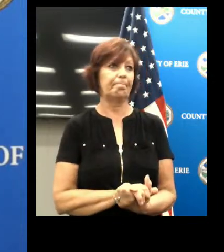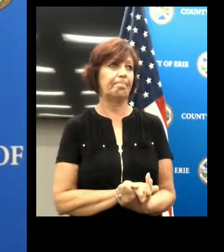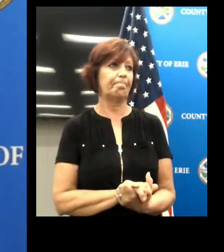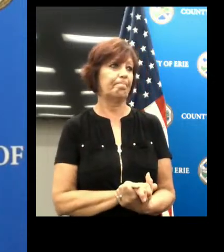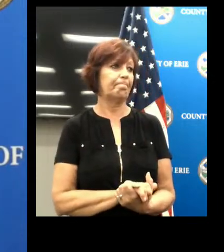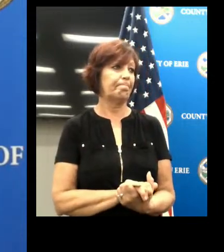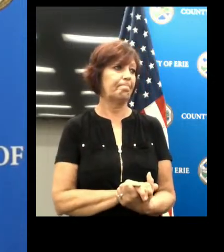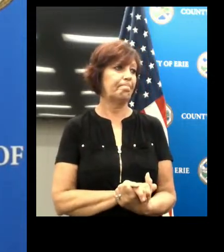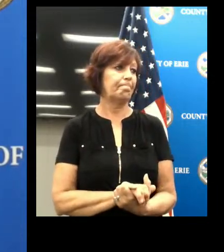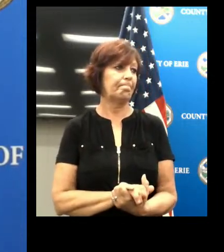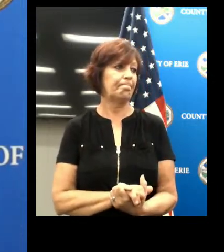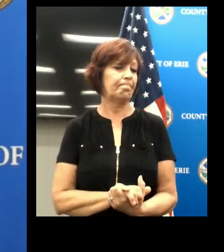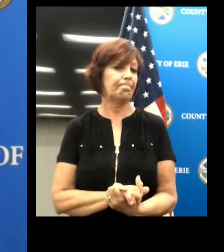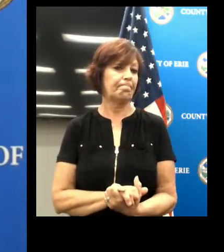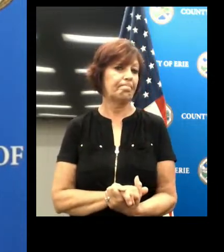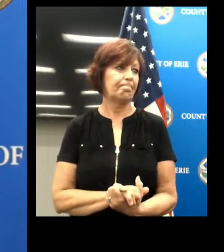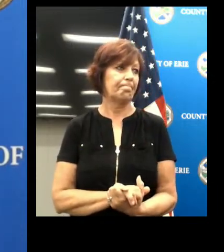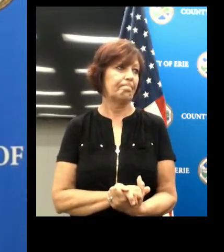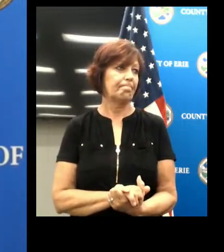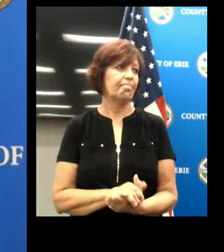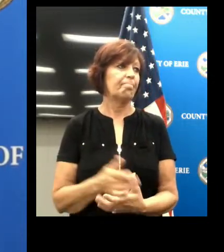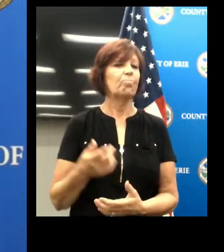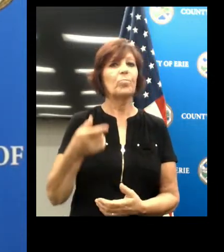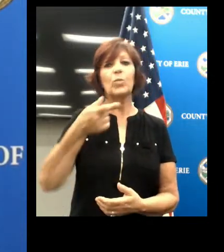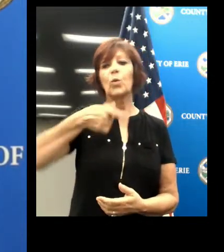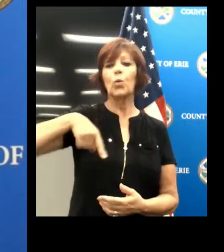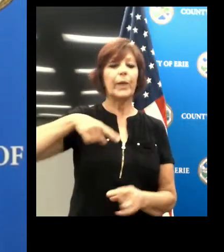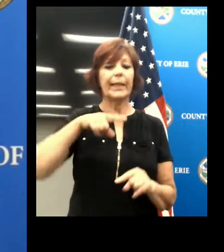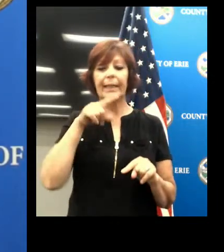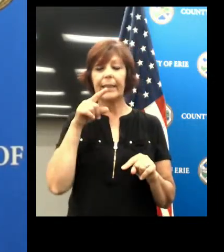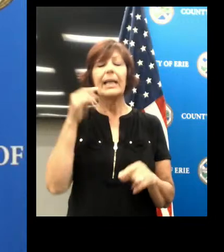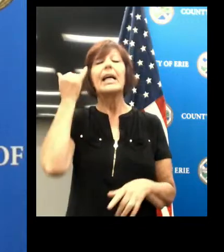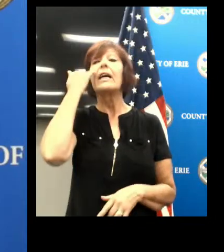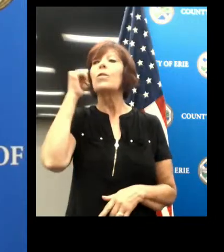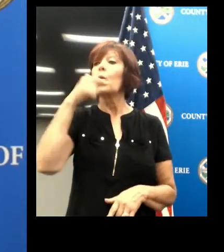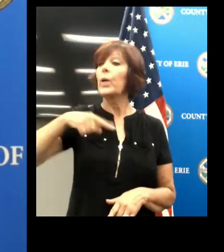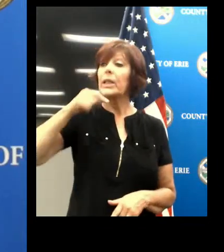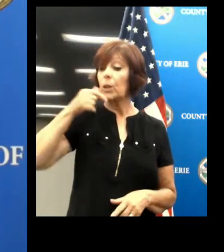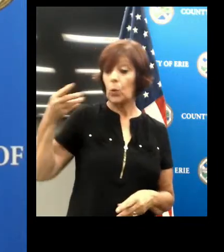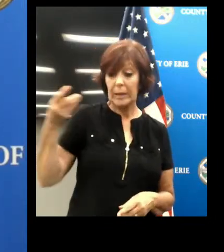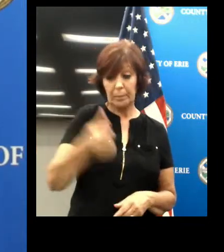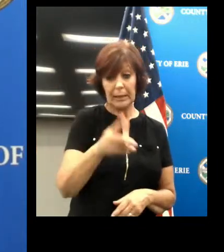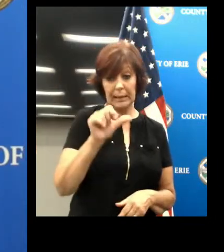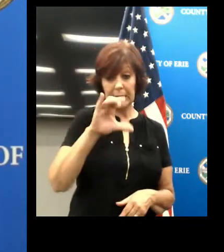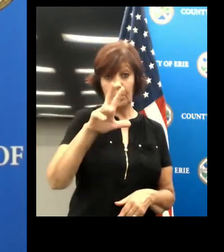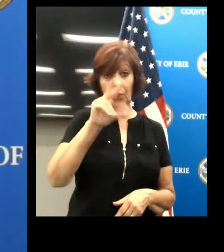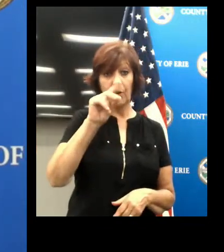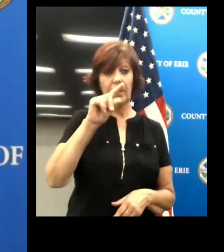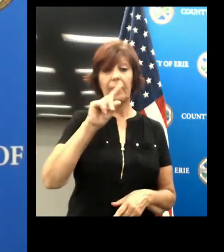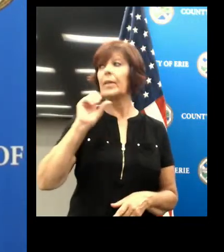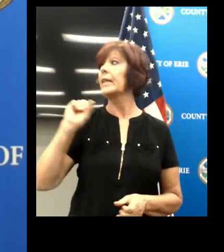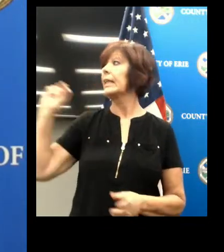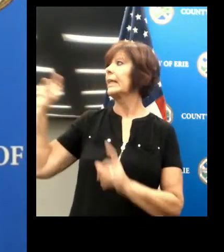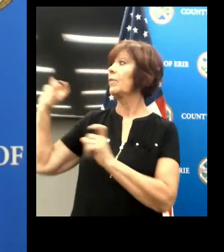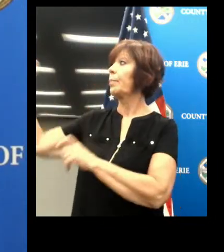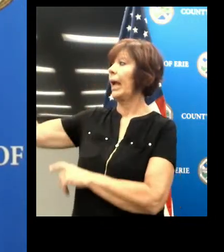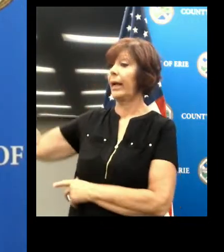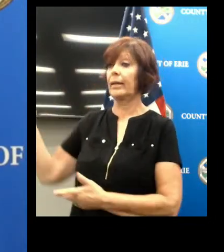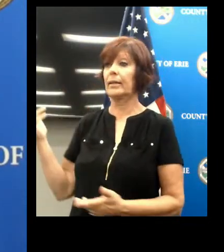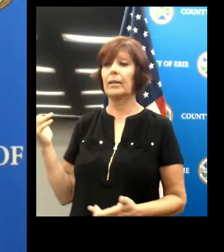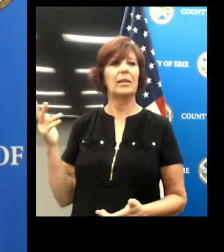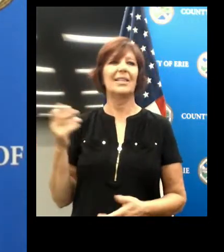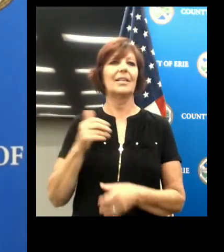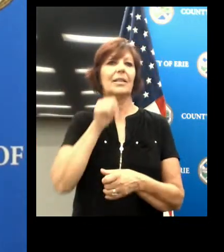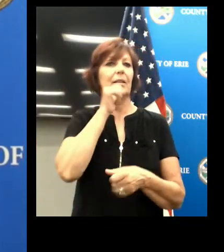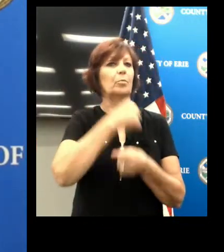23rd. And we cannot, if we don't spend it by December 30th, we have to return the unspent amount. And it truly would make no